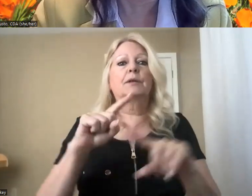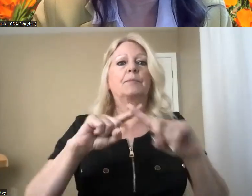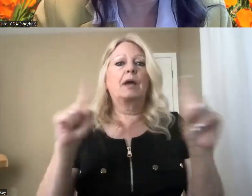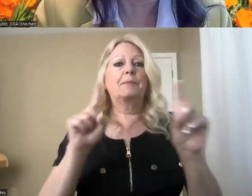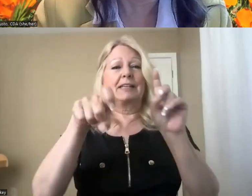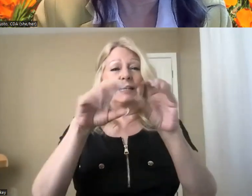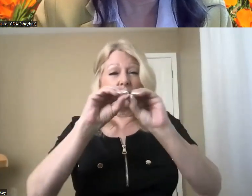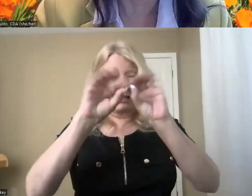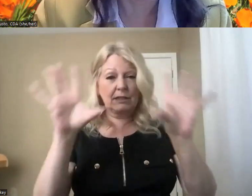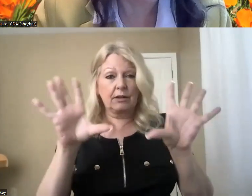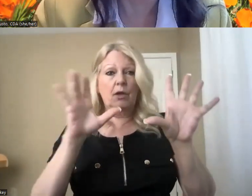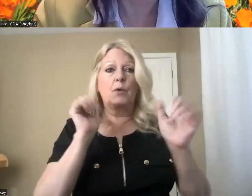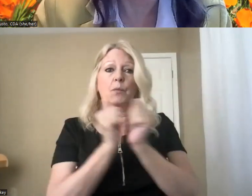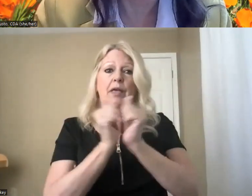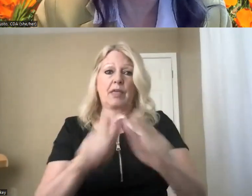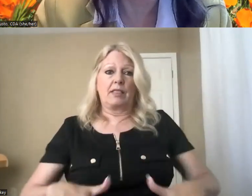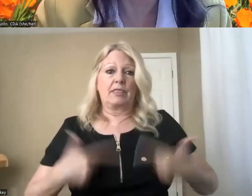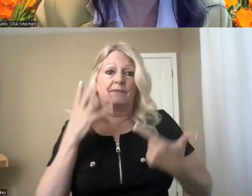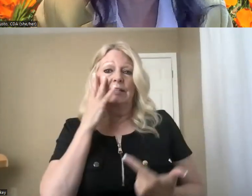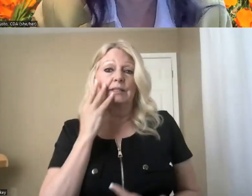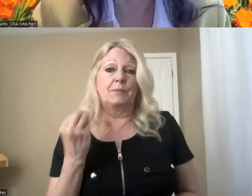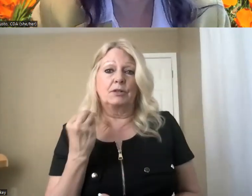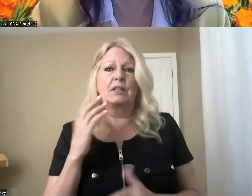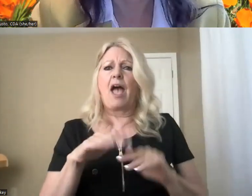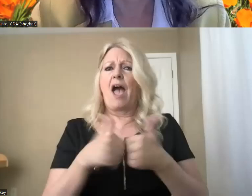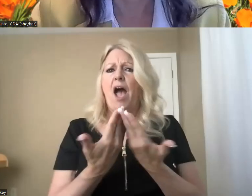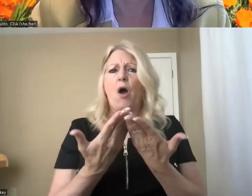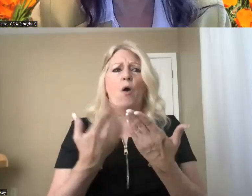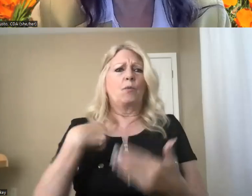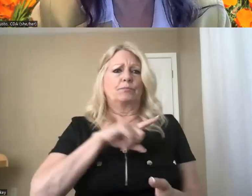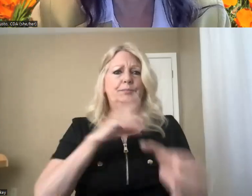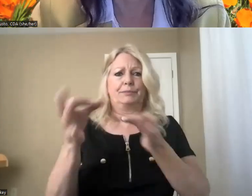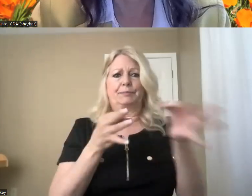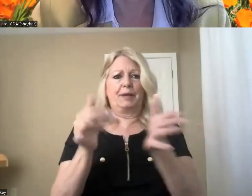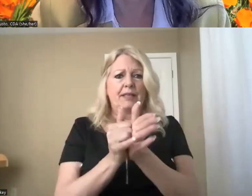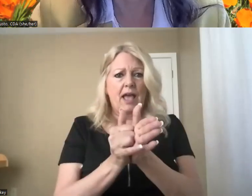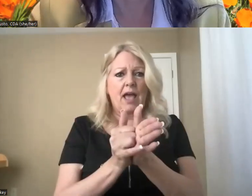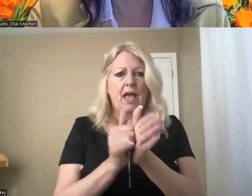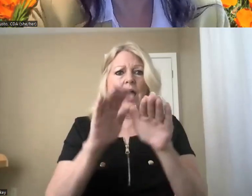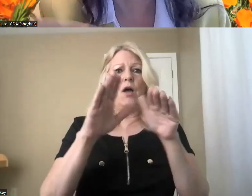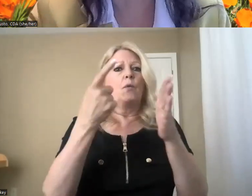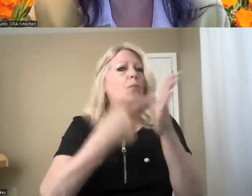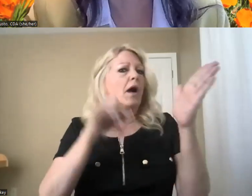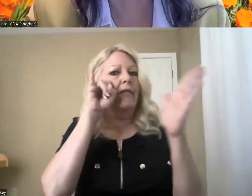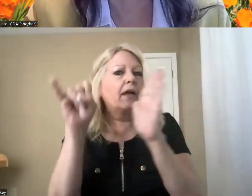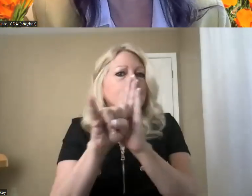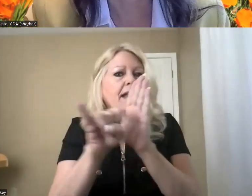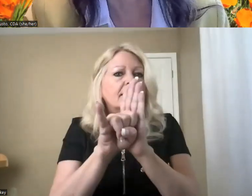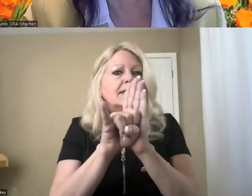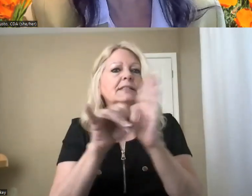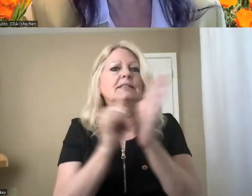about people with lived experience. How are we actually defining that? And what are the identities that we are